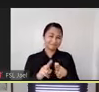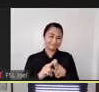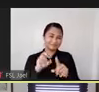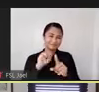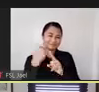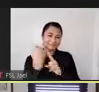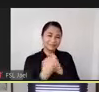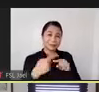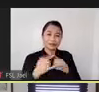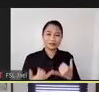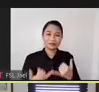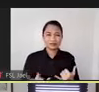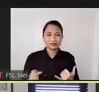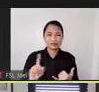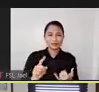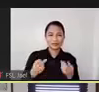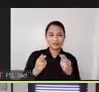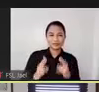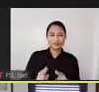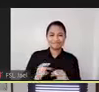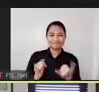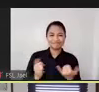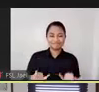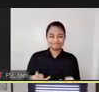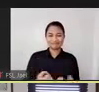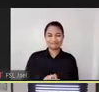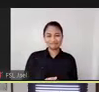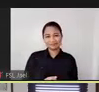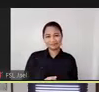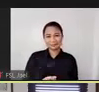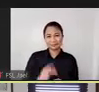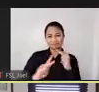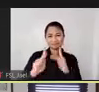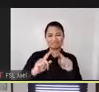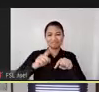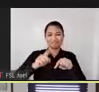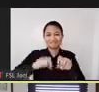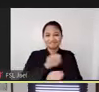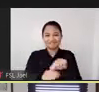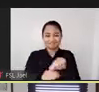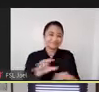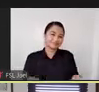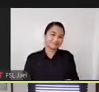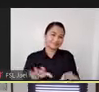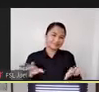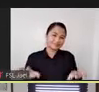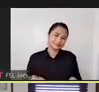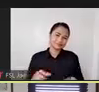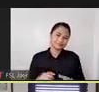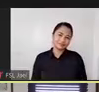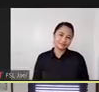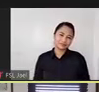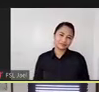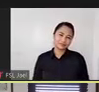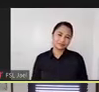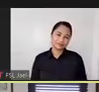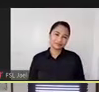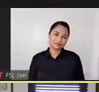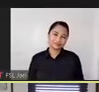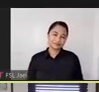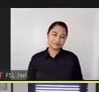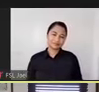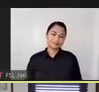when we are not probably getting the supply that we're used to having? So we might have these